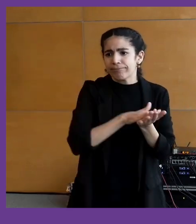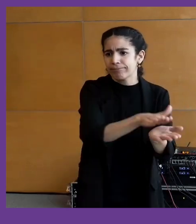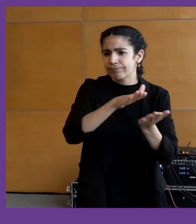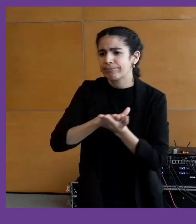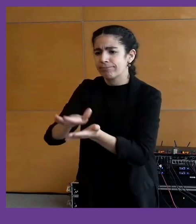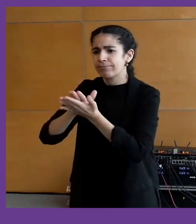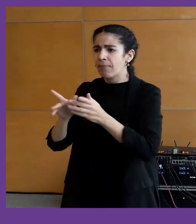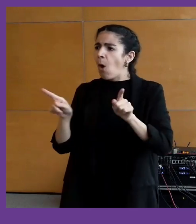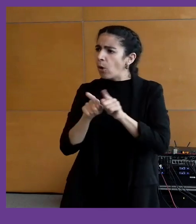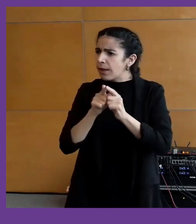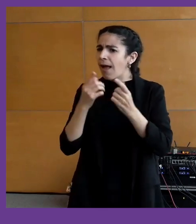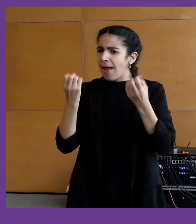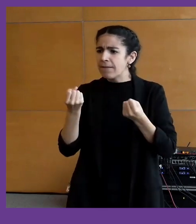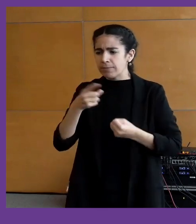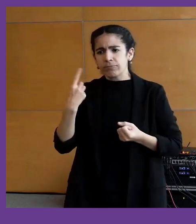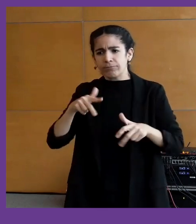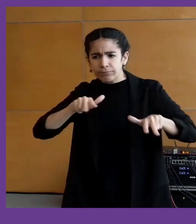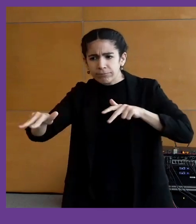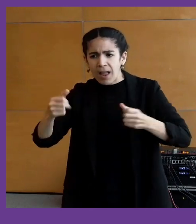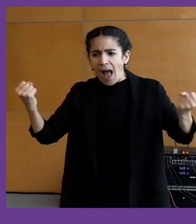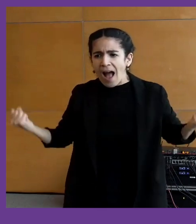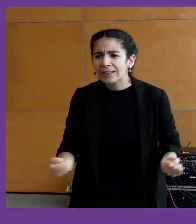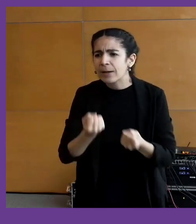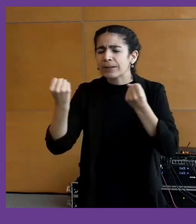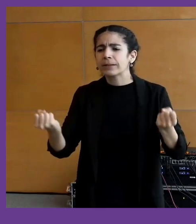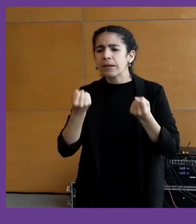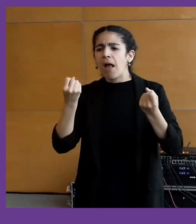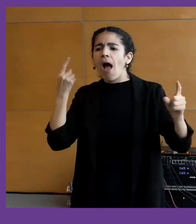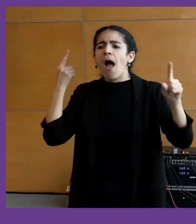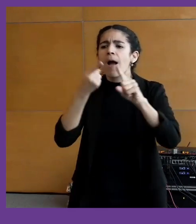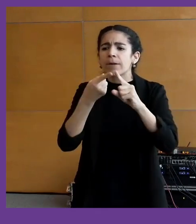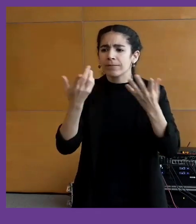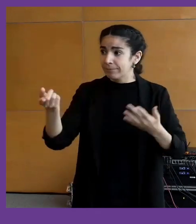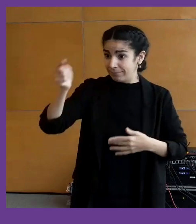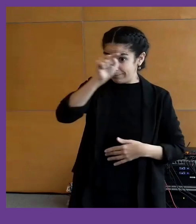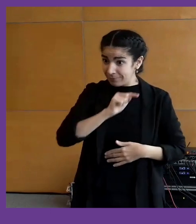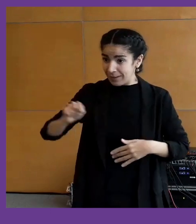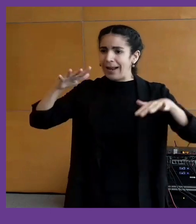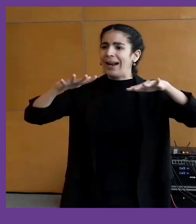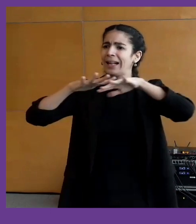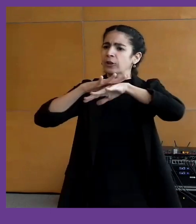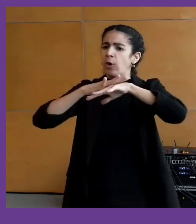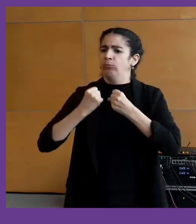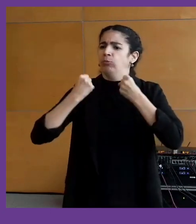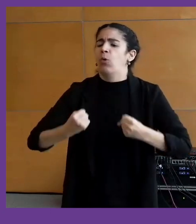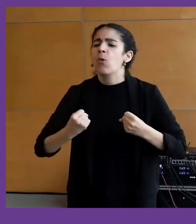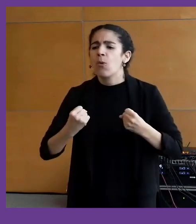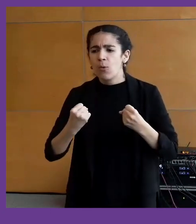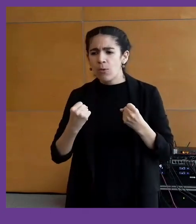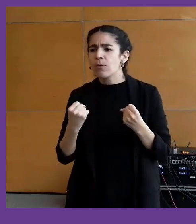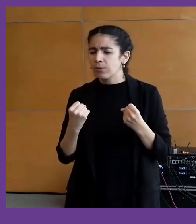to develop the networking, to create or to connect the different stakeholders on